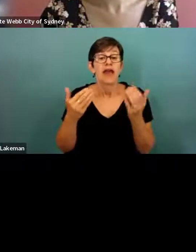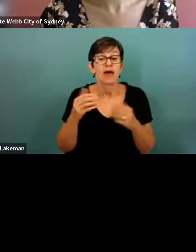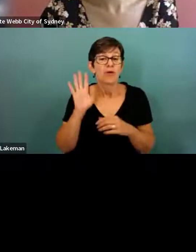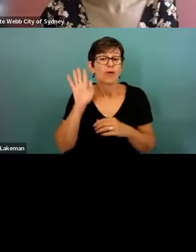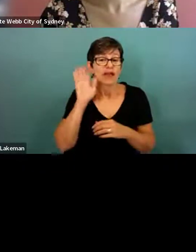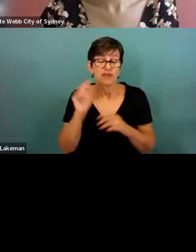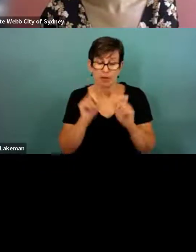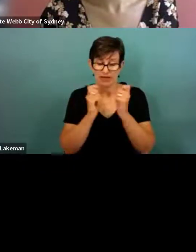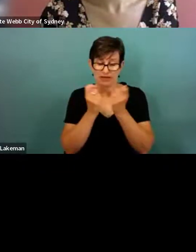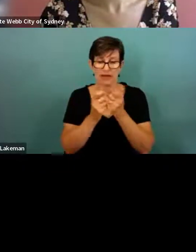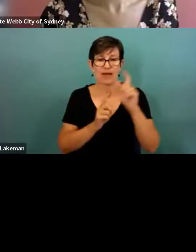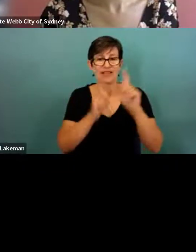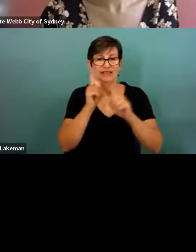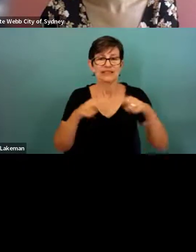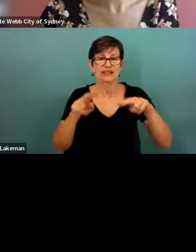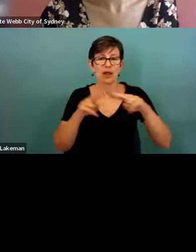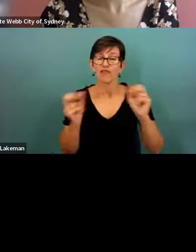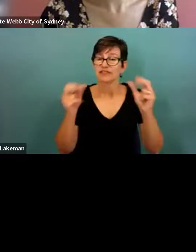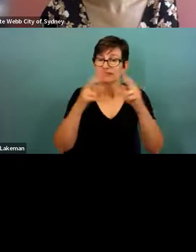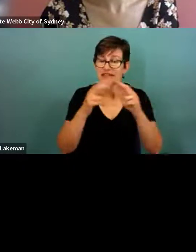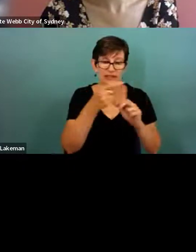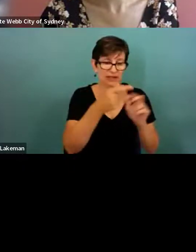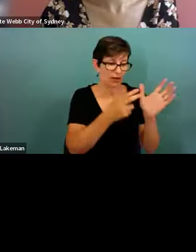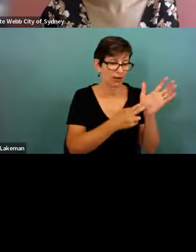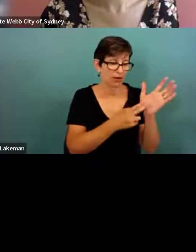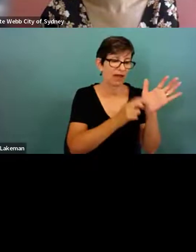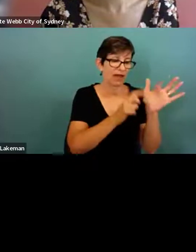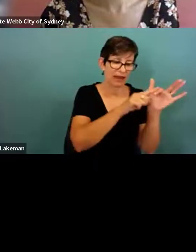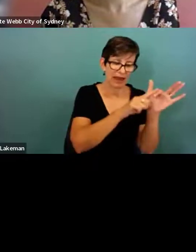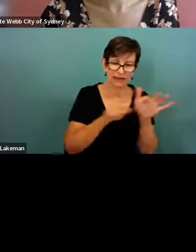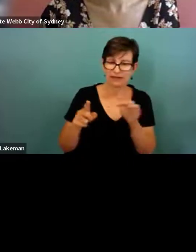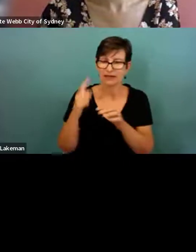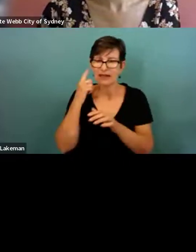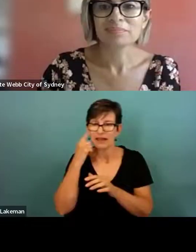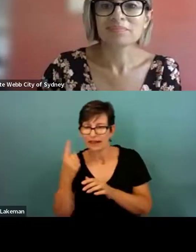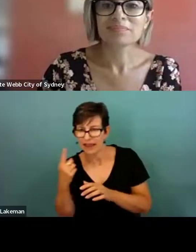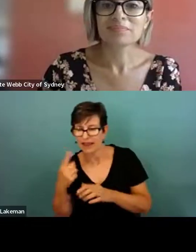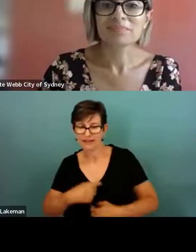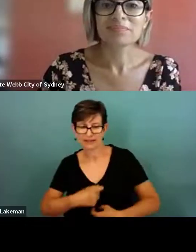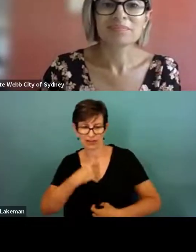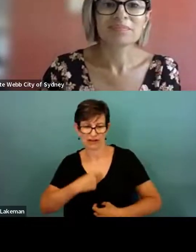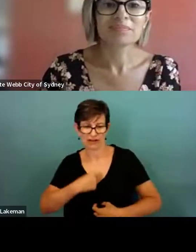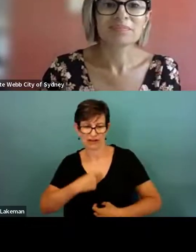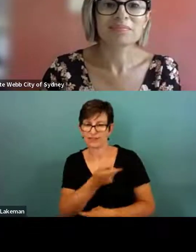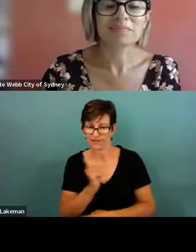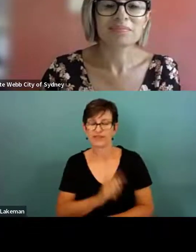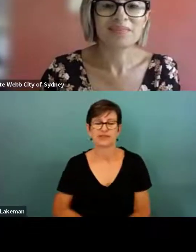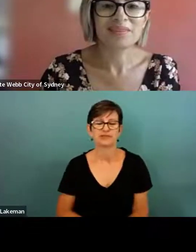of Sydney. So over to you, Annette, Kate and Genevieve.